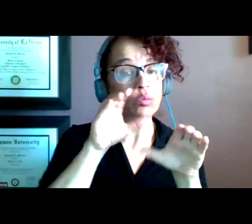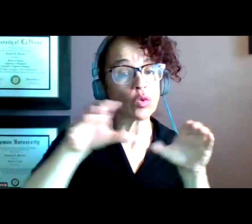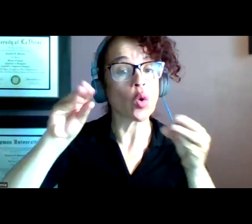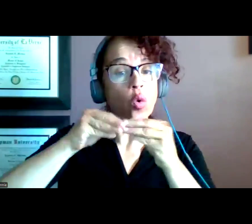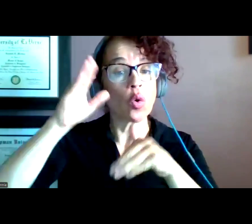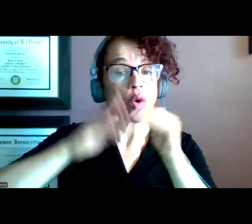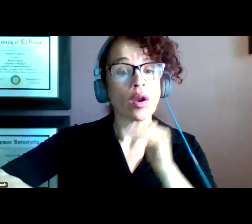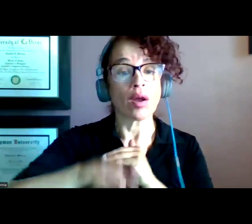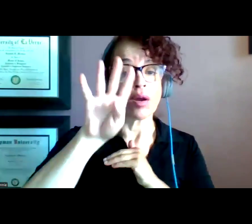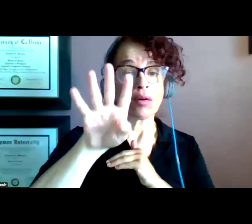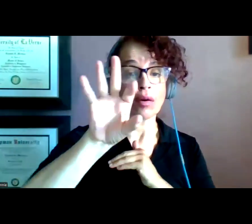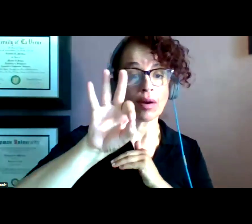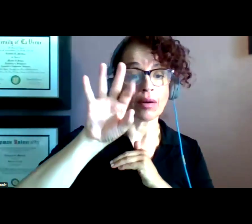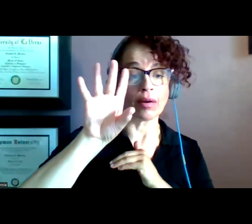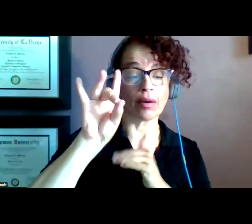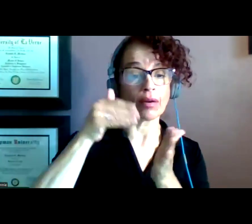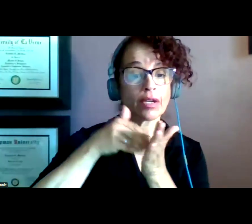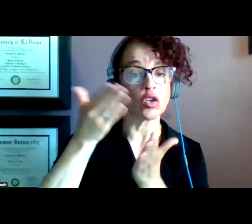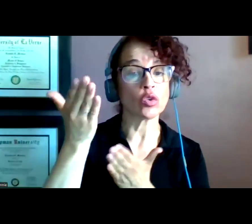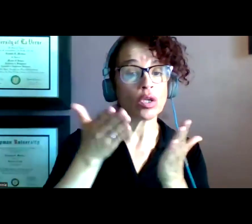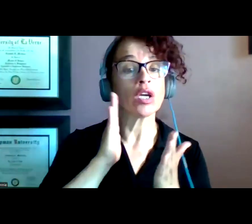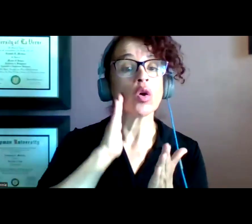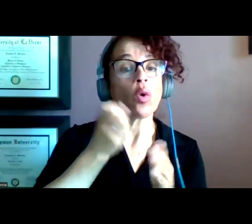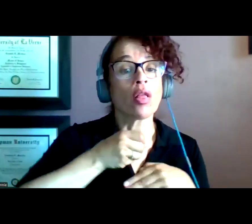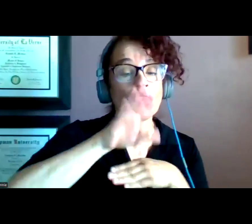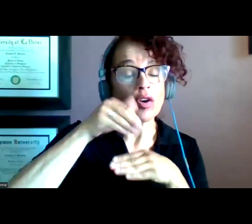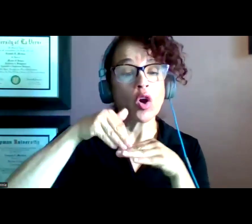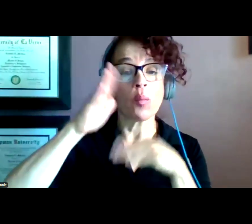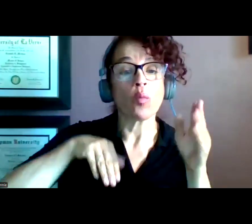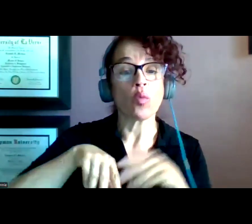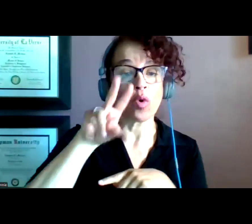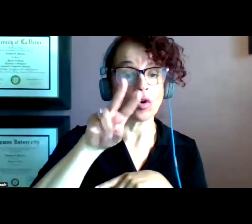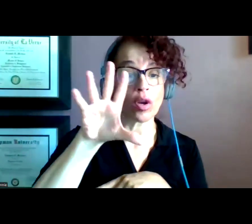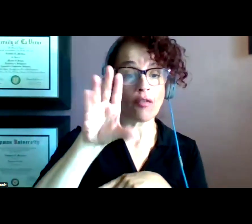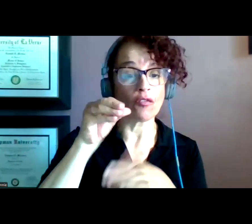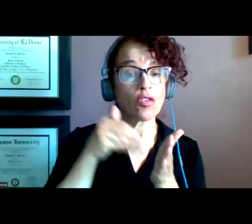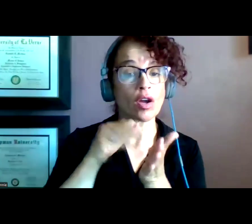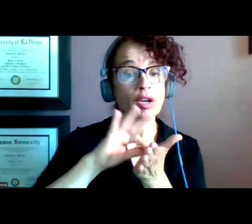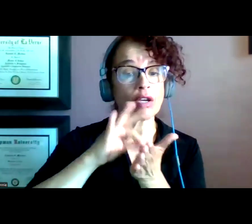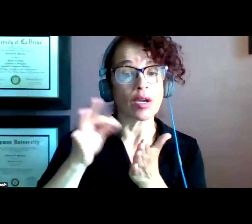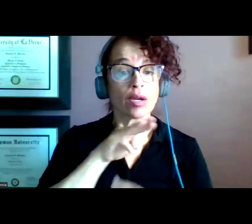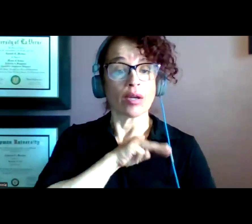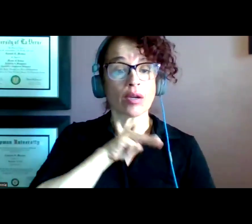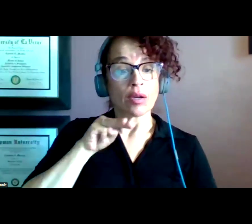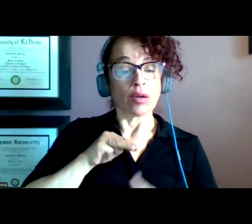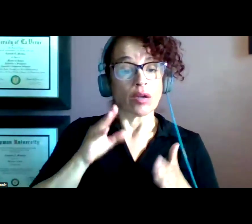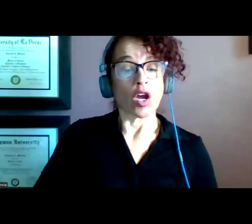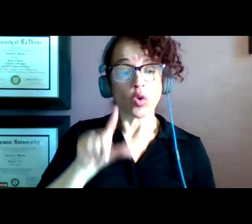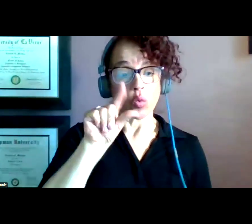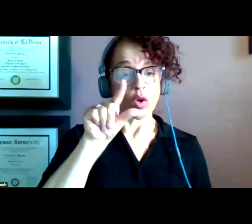than 494,000 services were delivered to more than 250,000 Medi-Cal members in